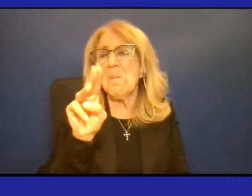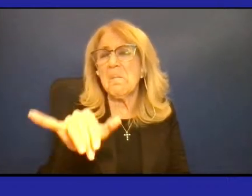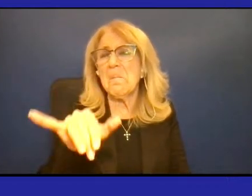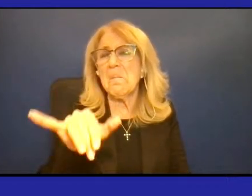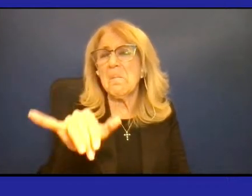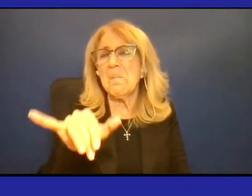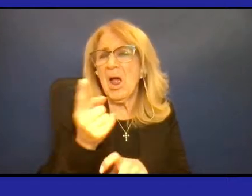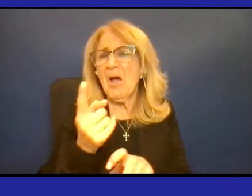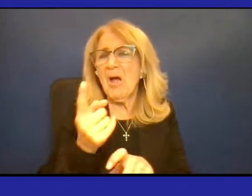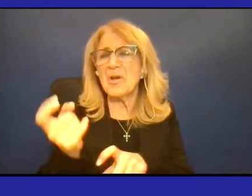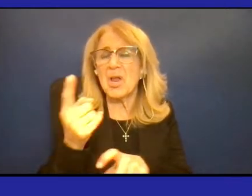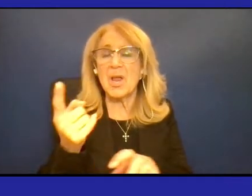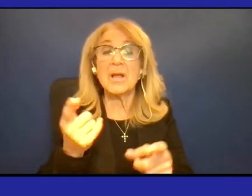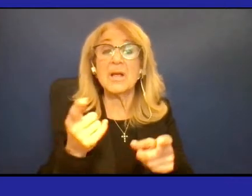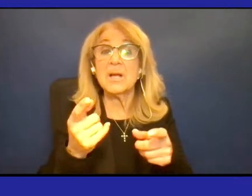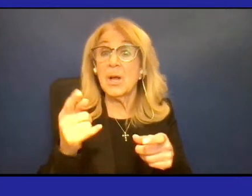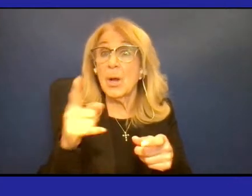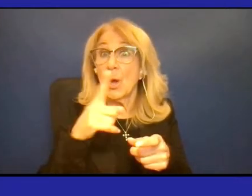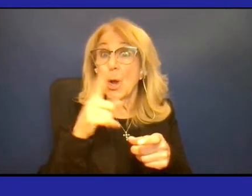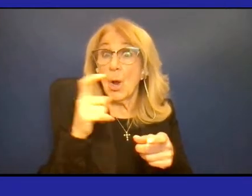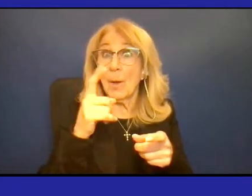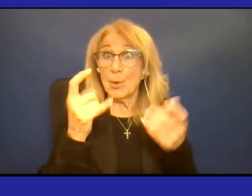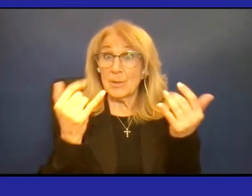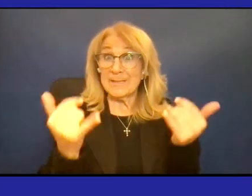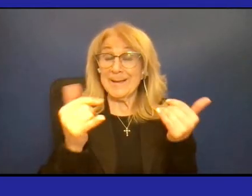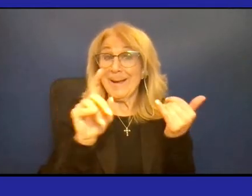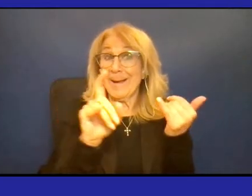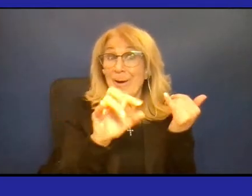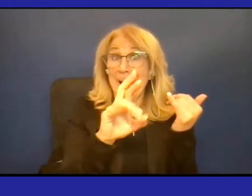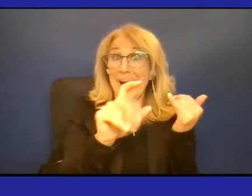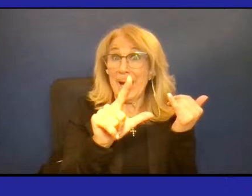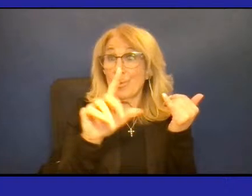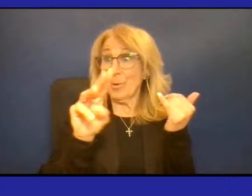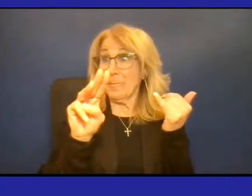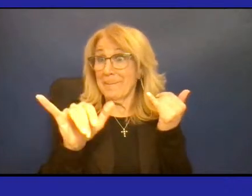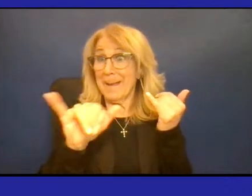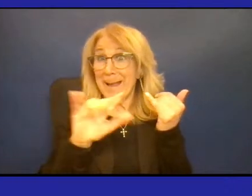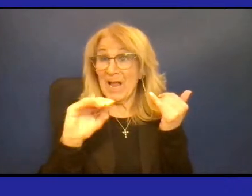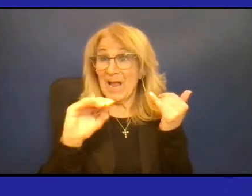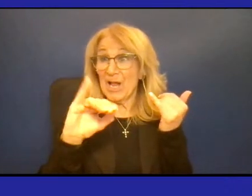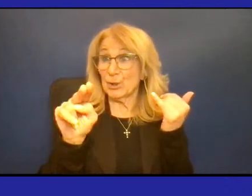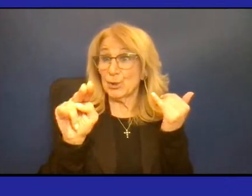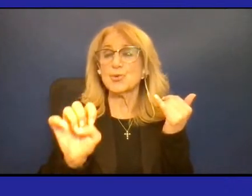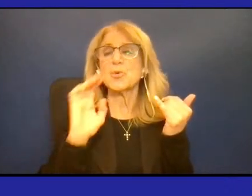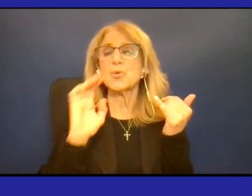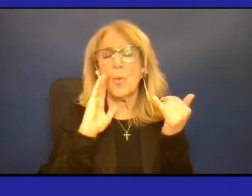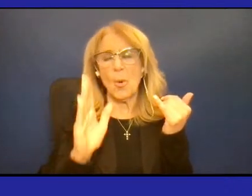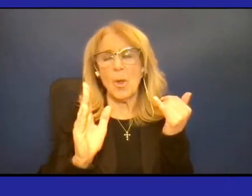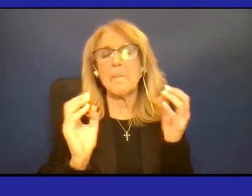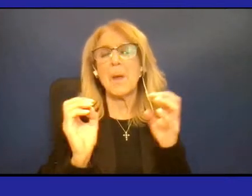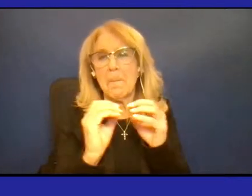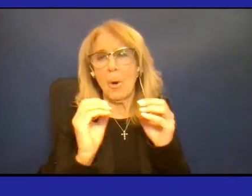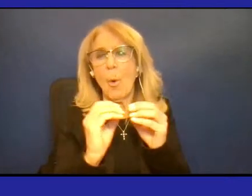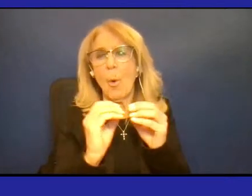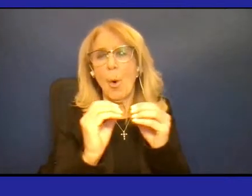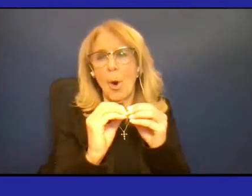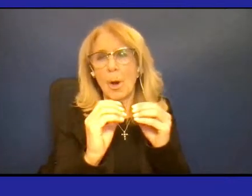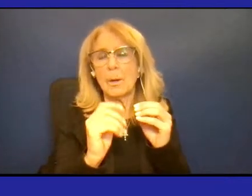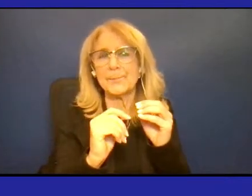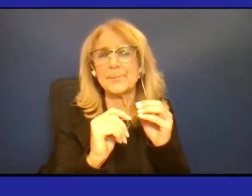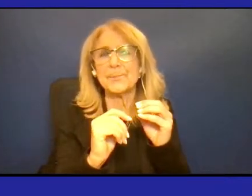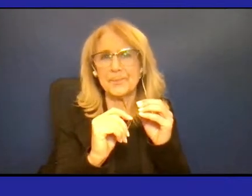So because this time period is April, May, and June, it's always going to be more. Oh, that quarter Projects. will always be